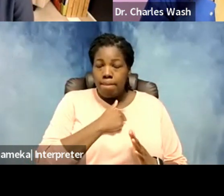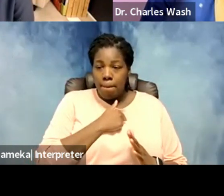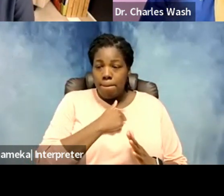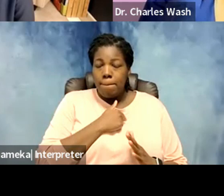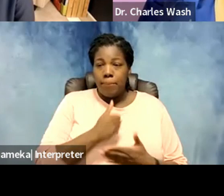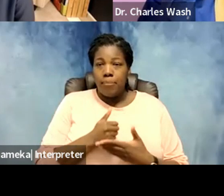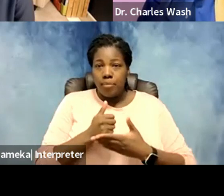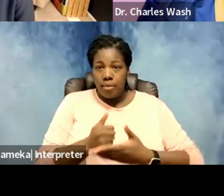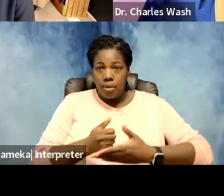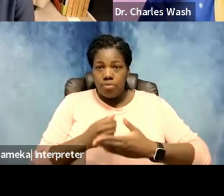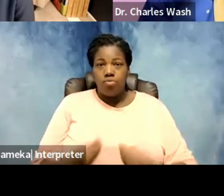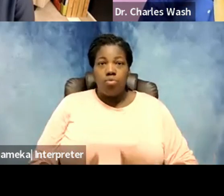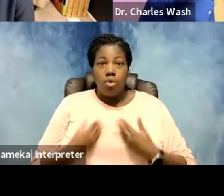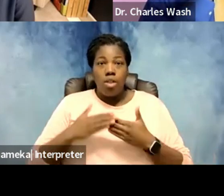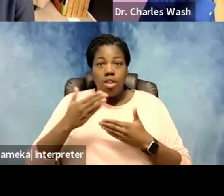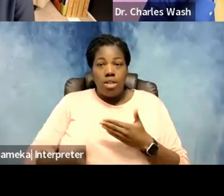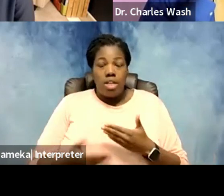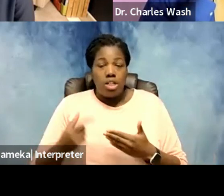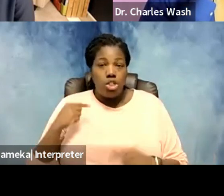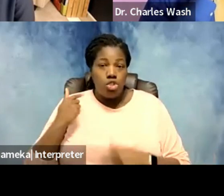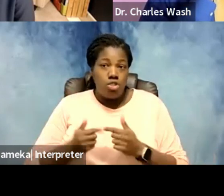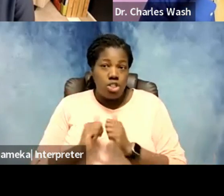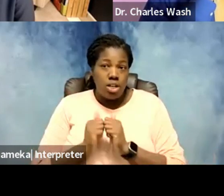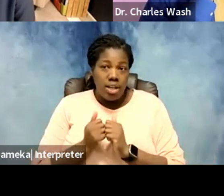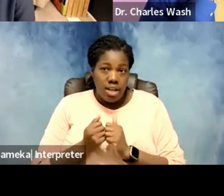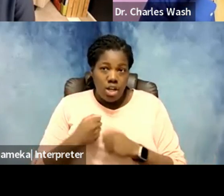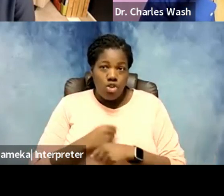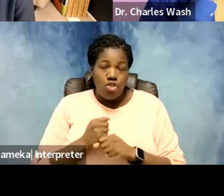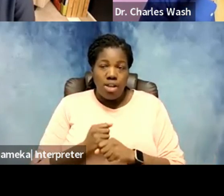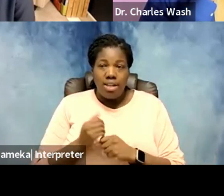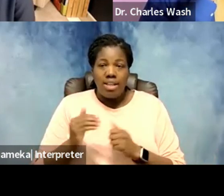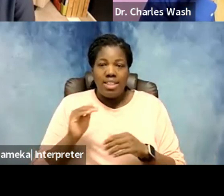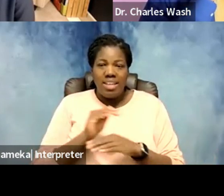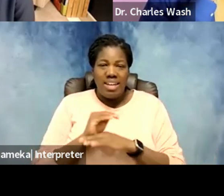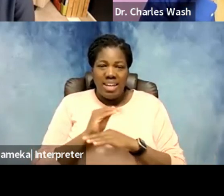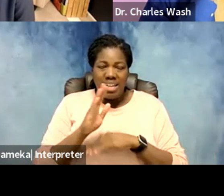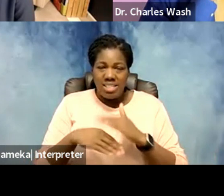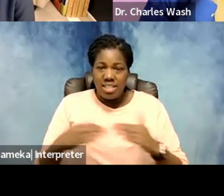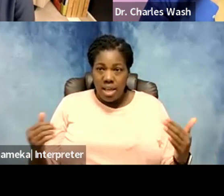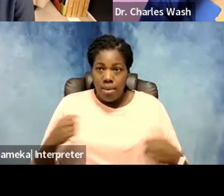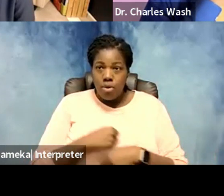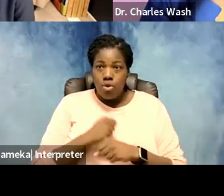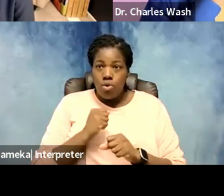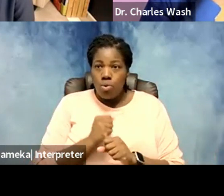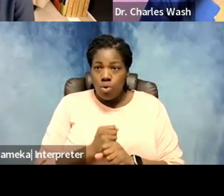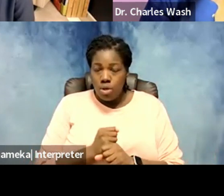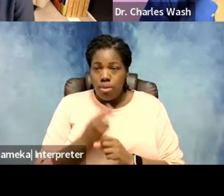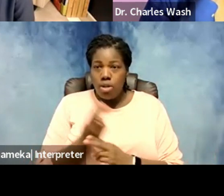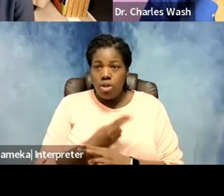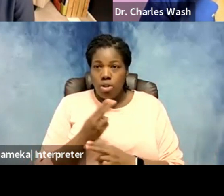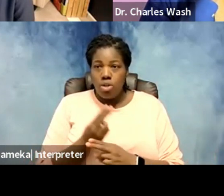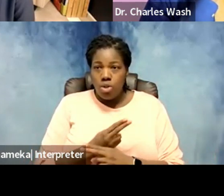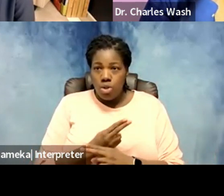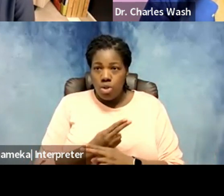one of the ways we are helping to inspire that next generation is by creating the night sky. But you create the night sky by making